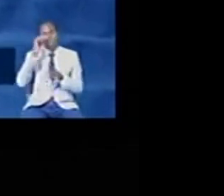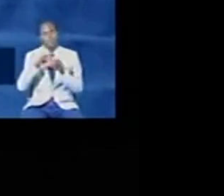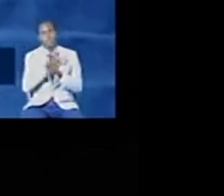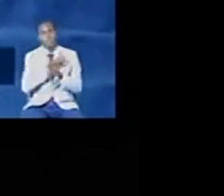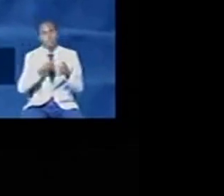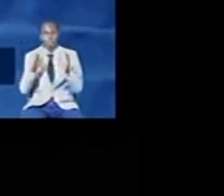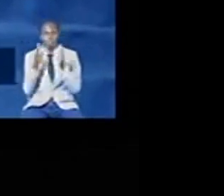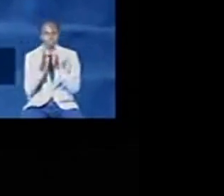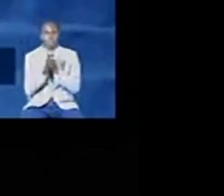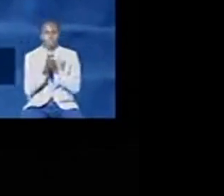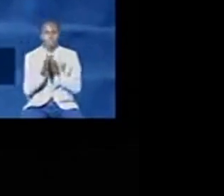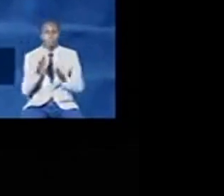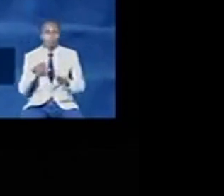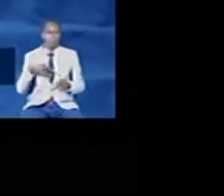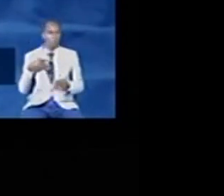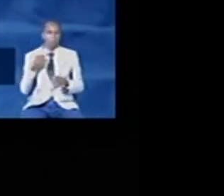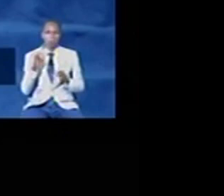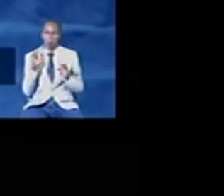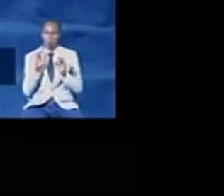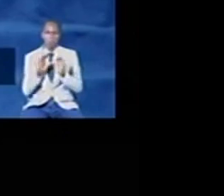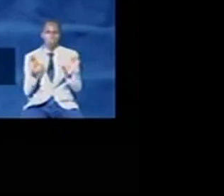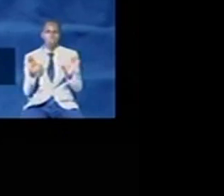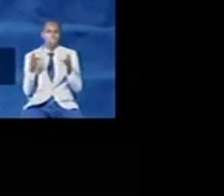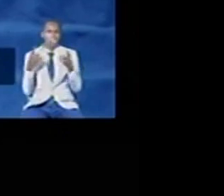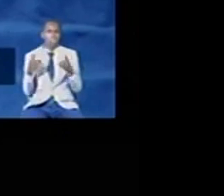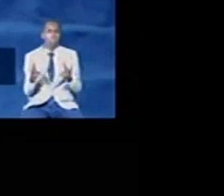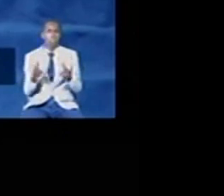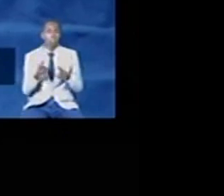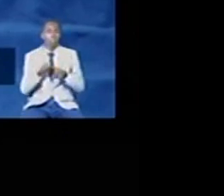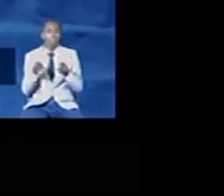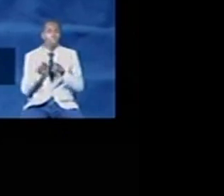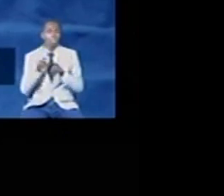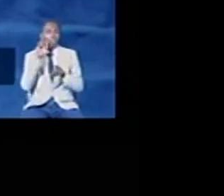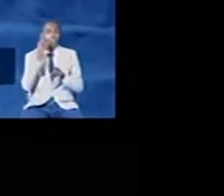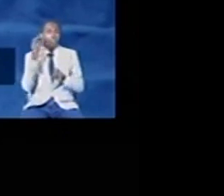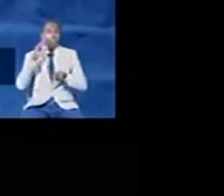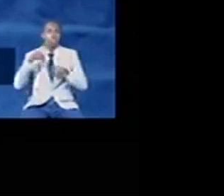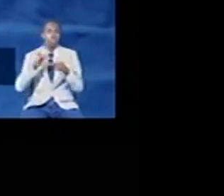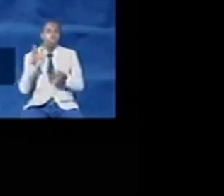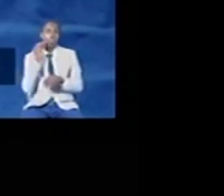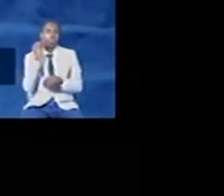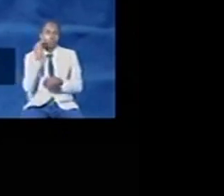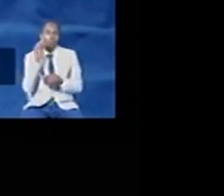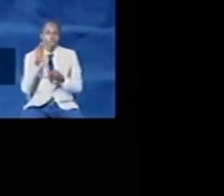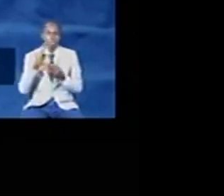I just felt nothing happened. But as I was going home, my spirit was telling me that